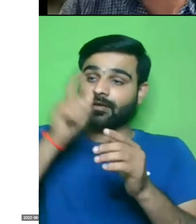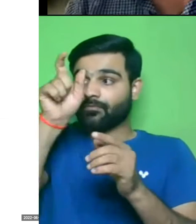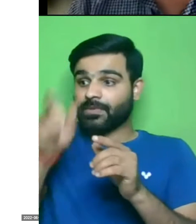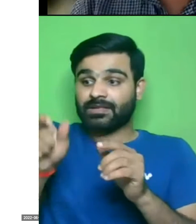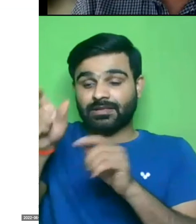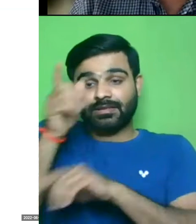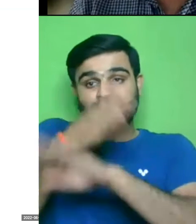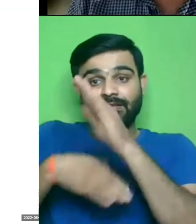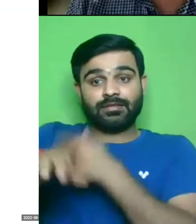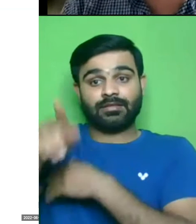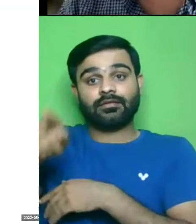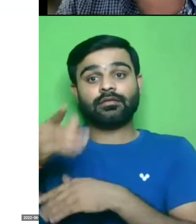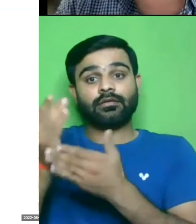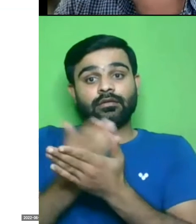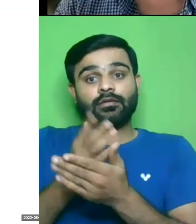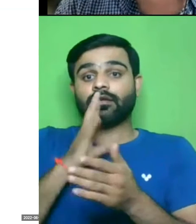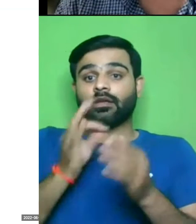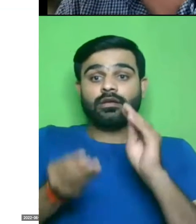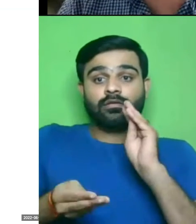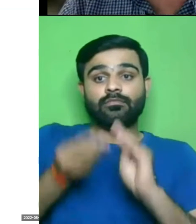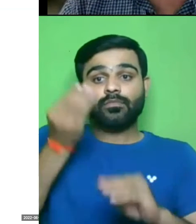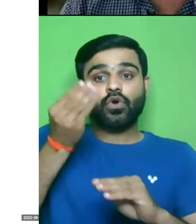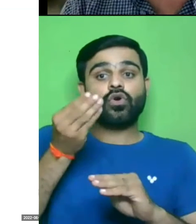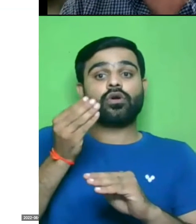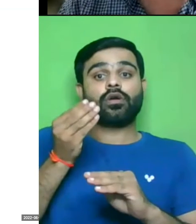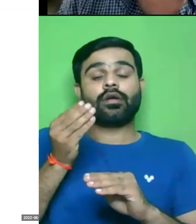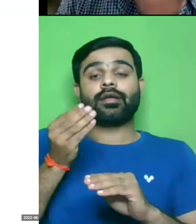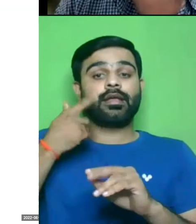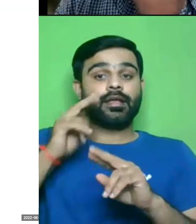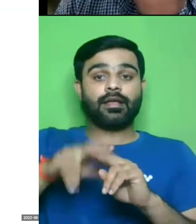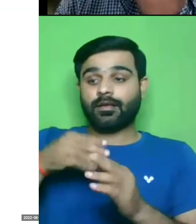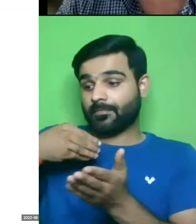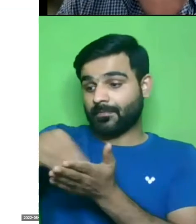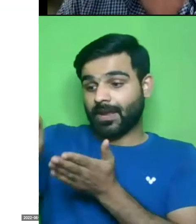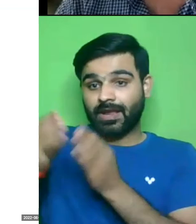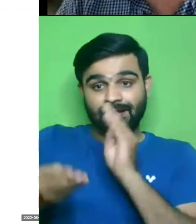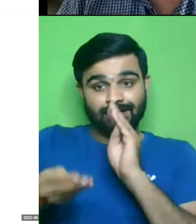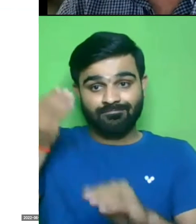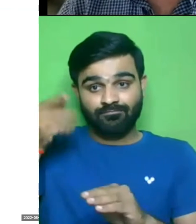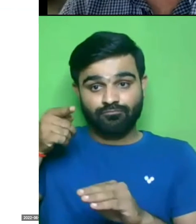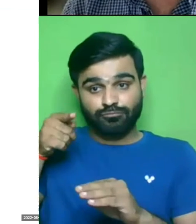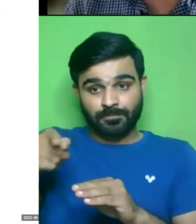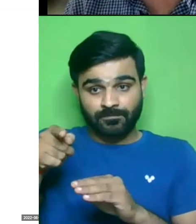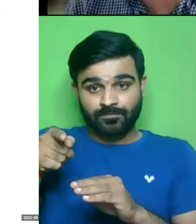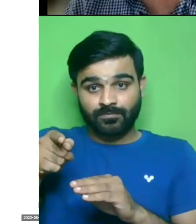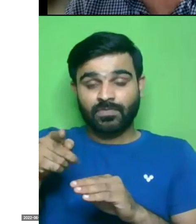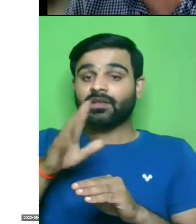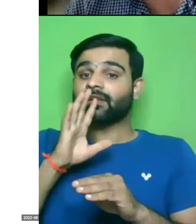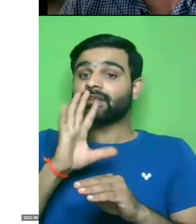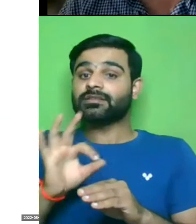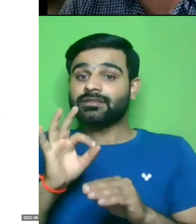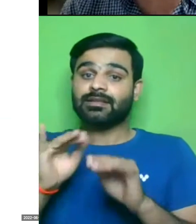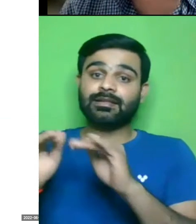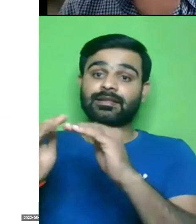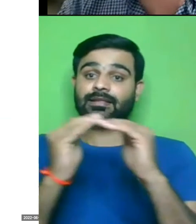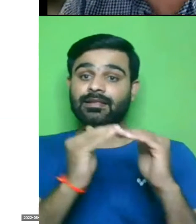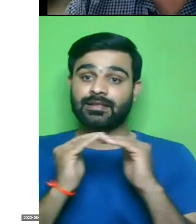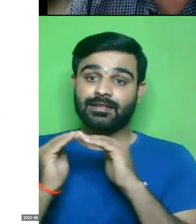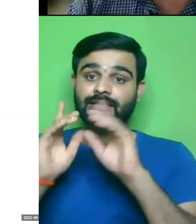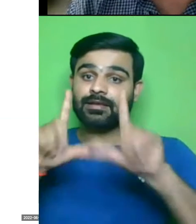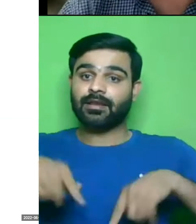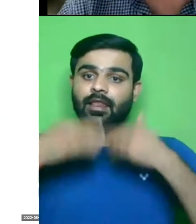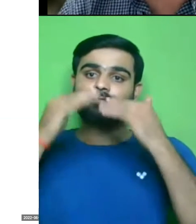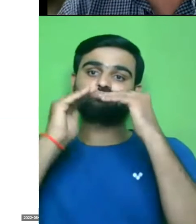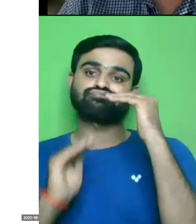disability. They have these extra costs. Once they pay for those extra costs, their actual standard of living is lower